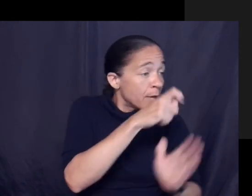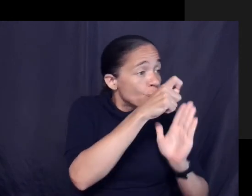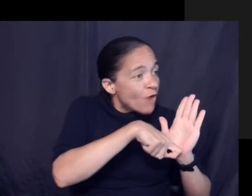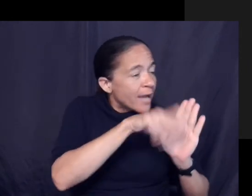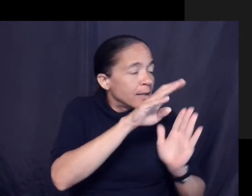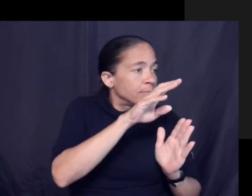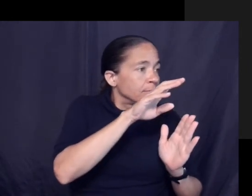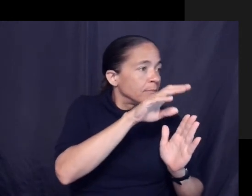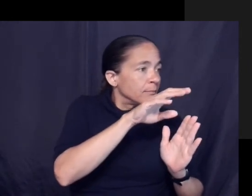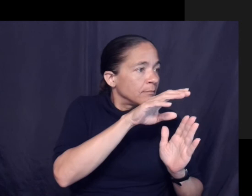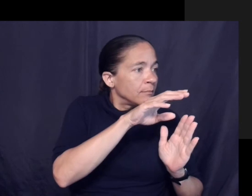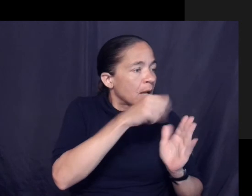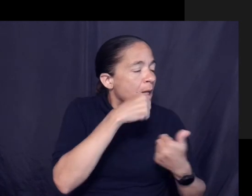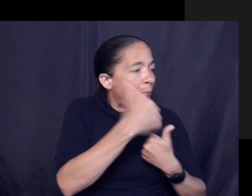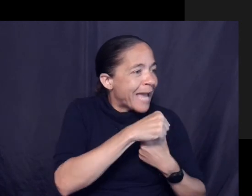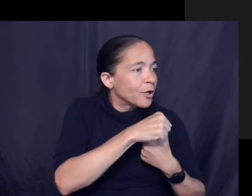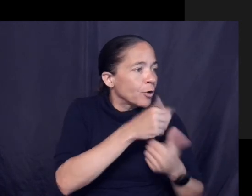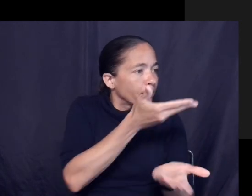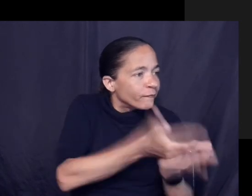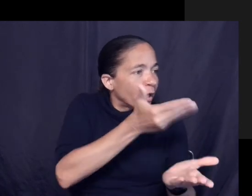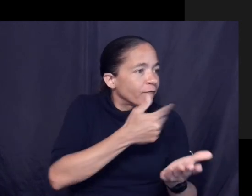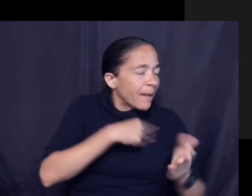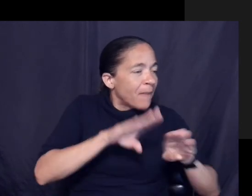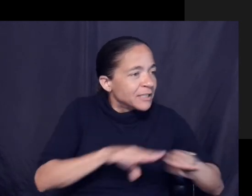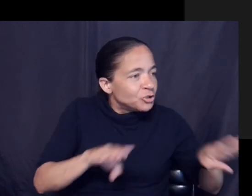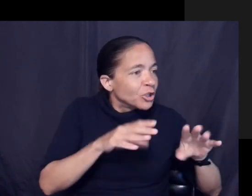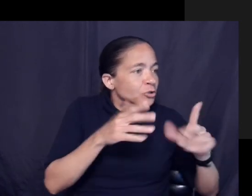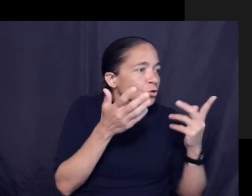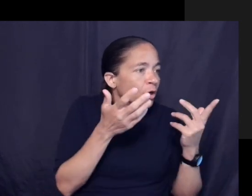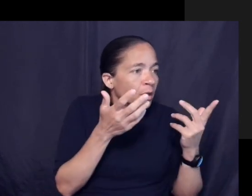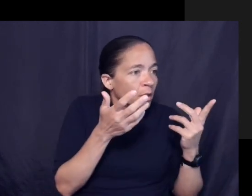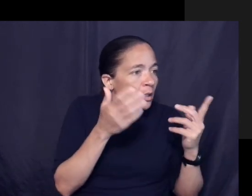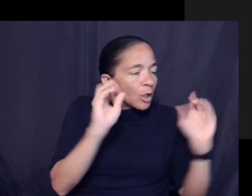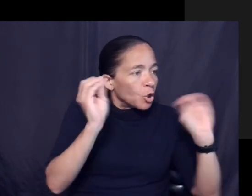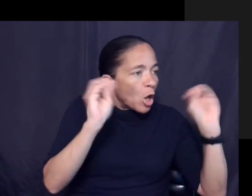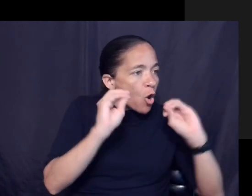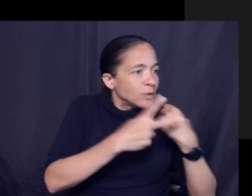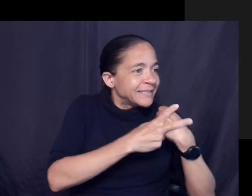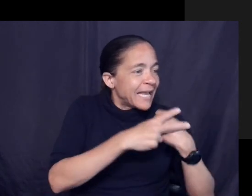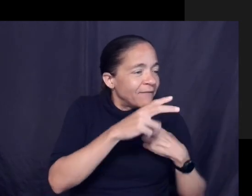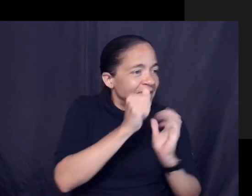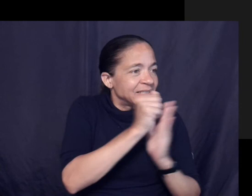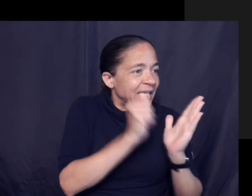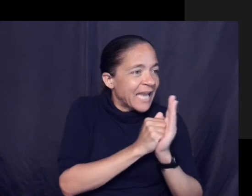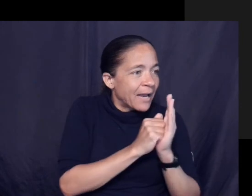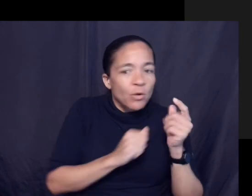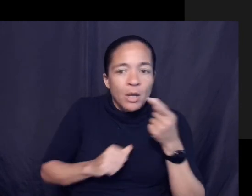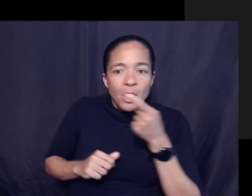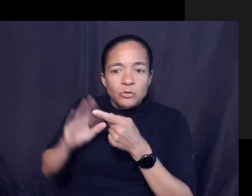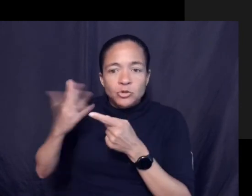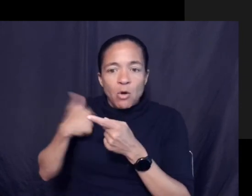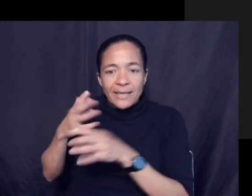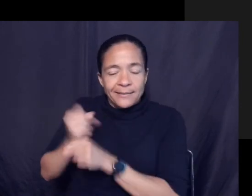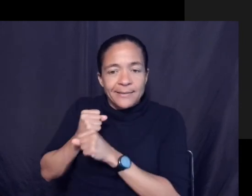give me a letter saying that none of my children have savings account, and so that I can put my daughter. And the person at the bank was